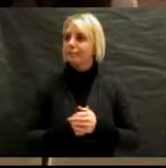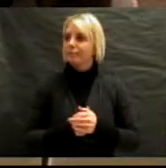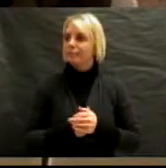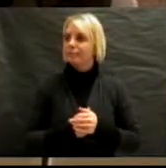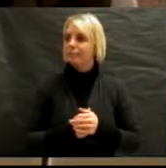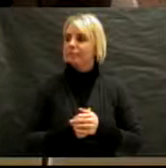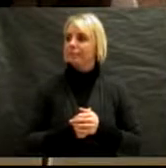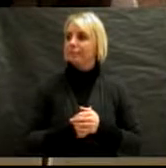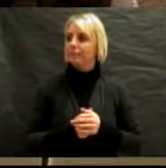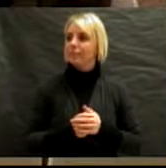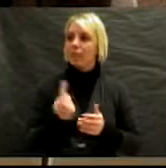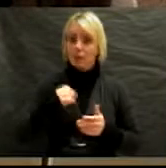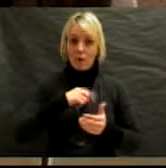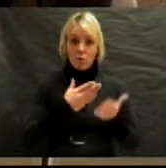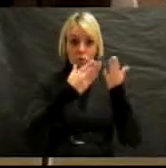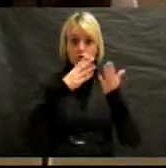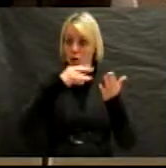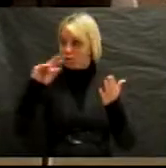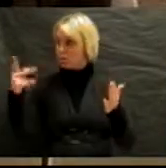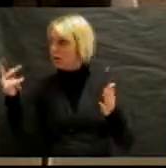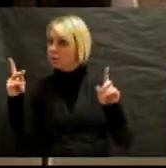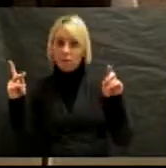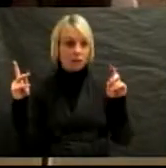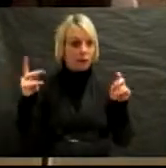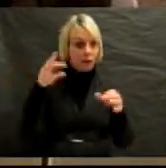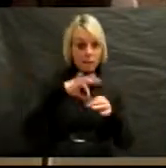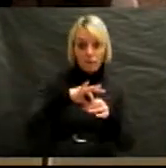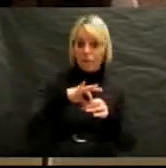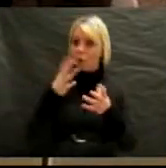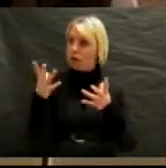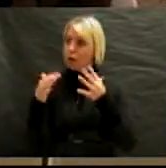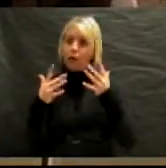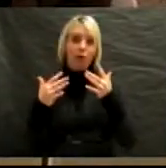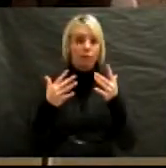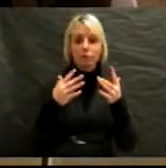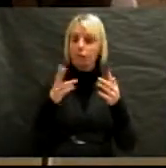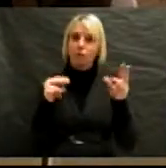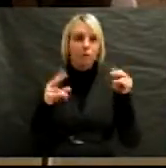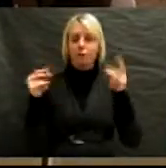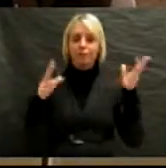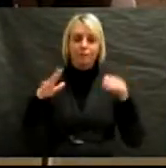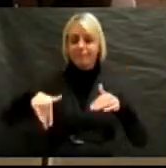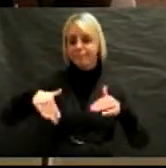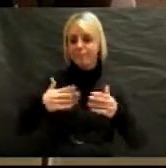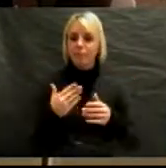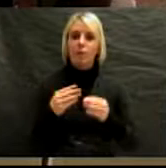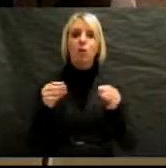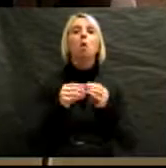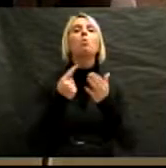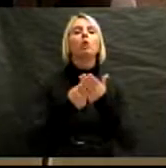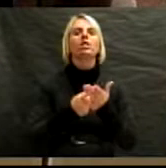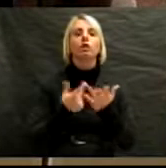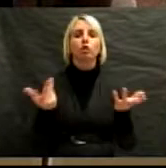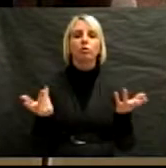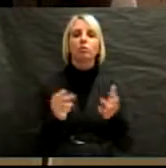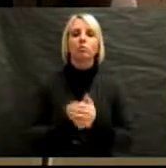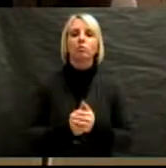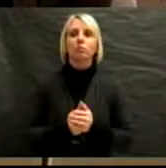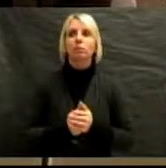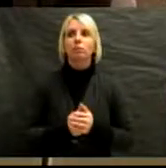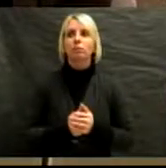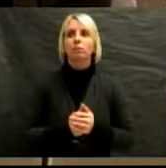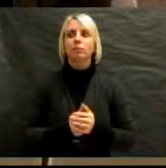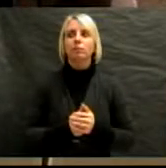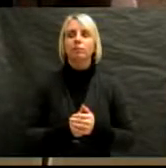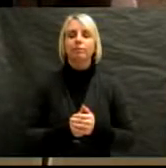we voted on this item? I don't think so. No, no. Okay, so any further discussion on this item? Hearing none, all those in favor signify